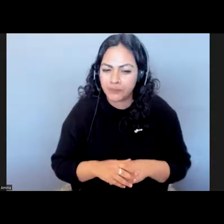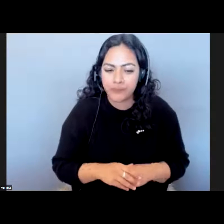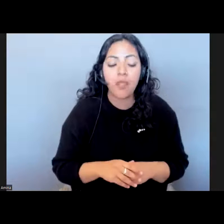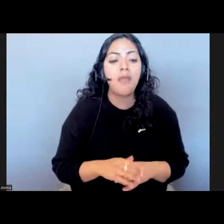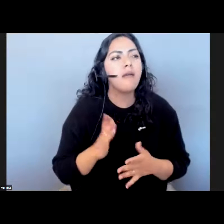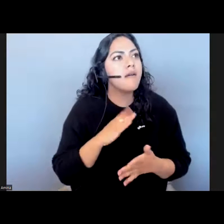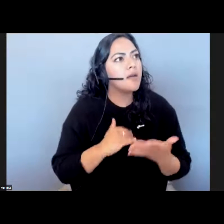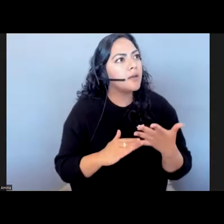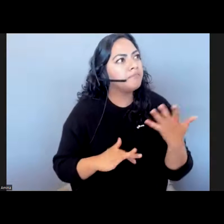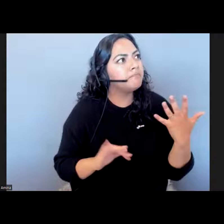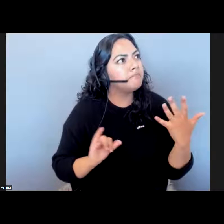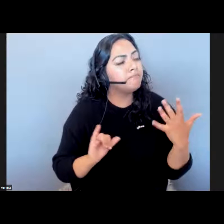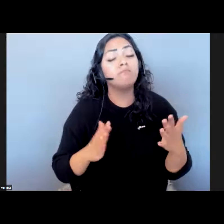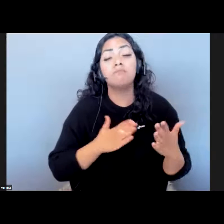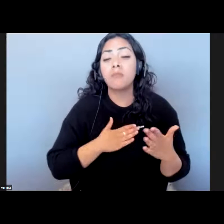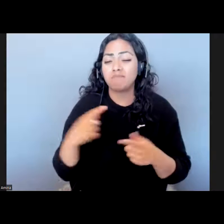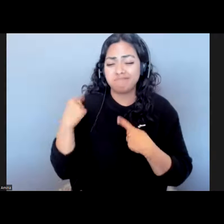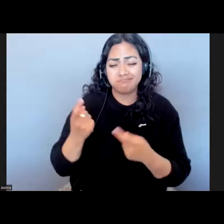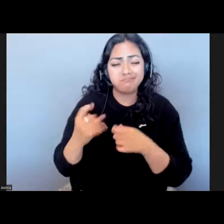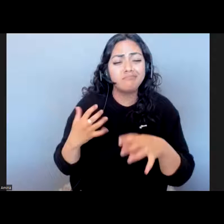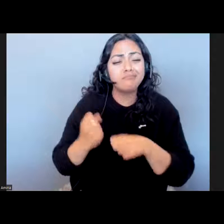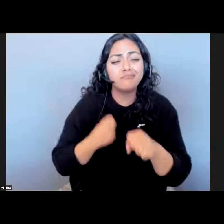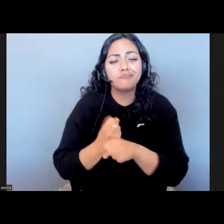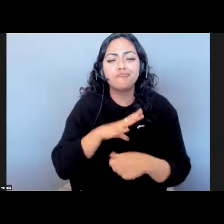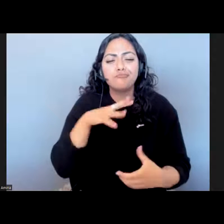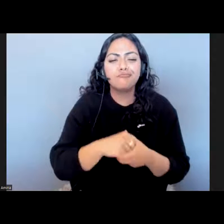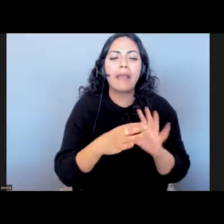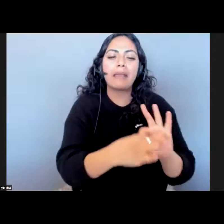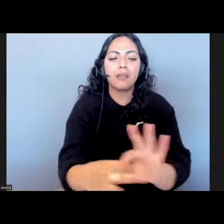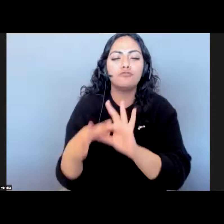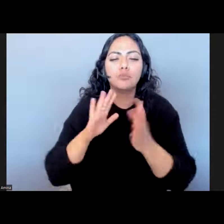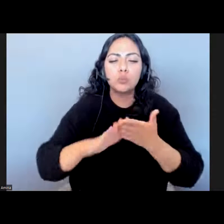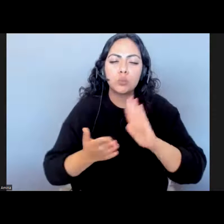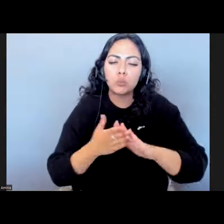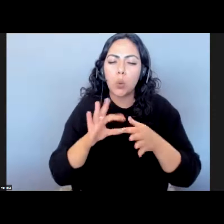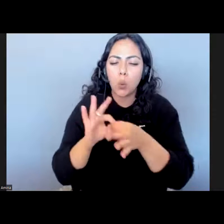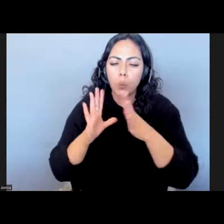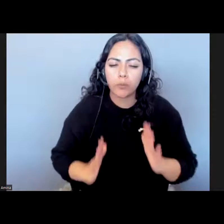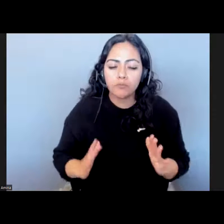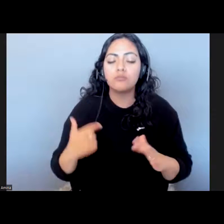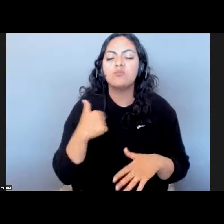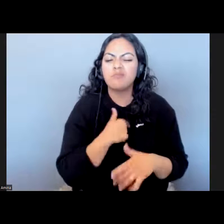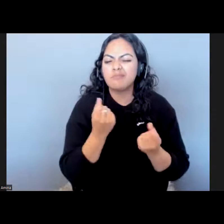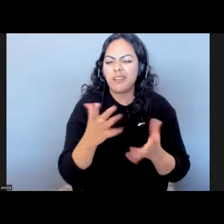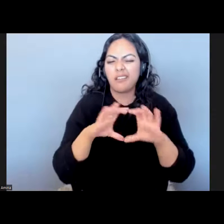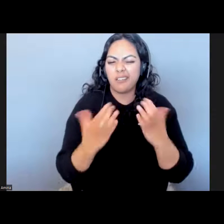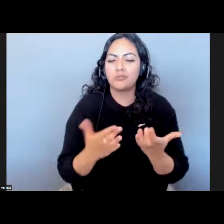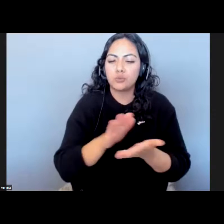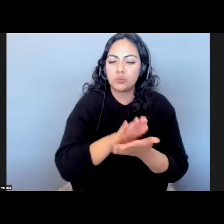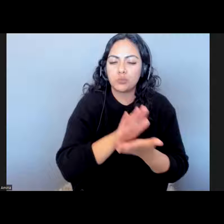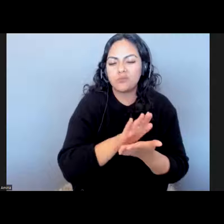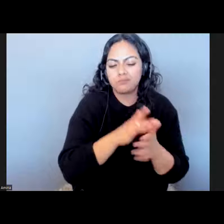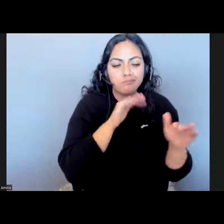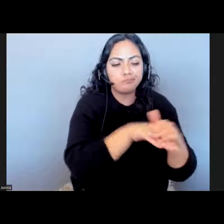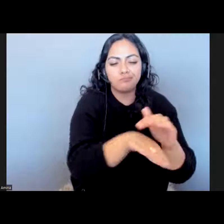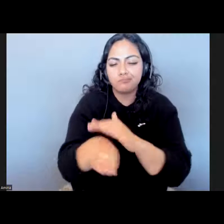And in my years as the engagement coordinator, we have welcomed seniors to our classrooms to share in our experiences. Recently, we engaged